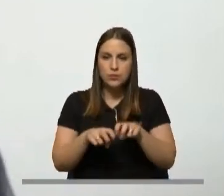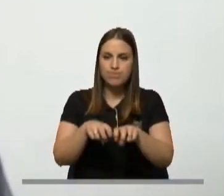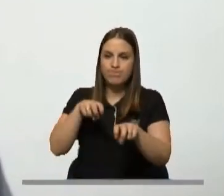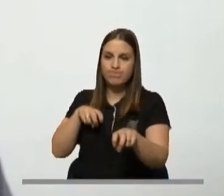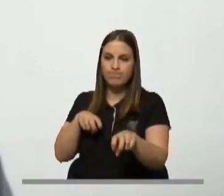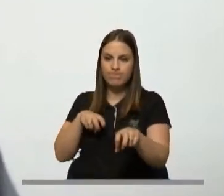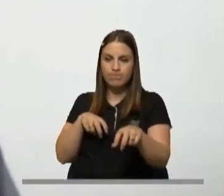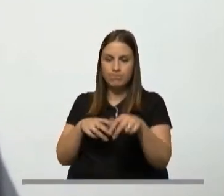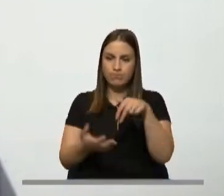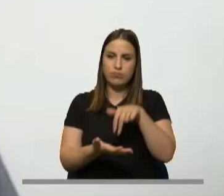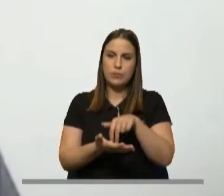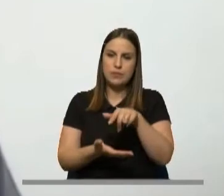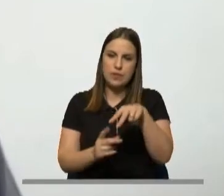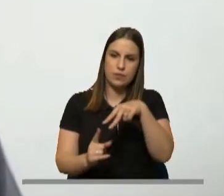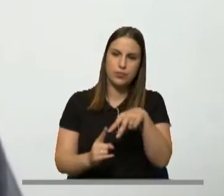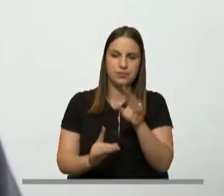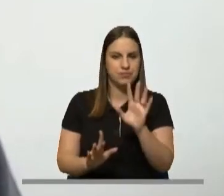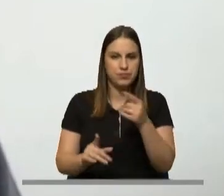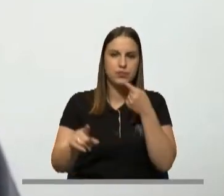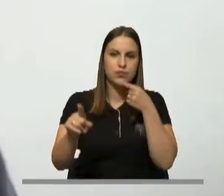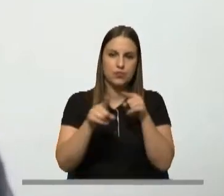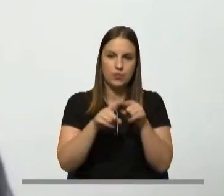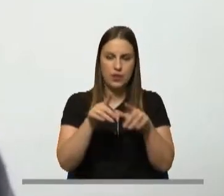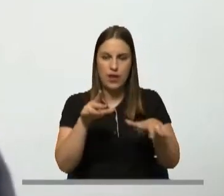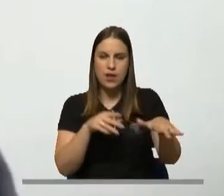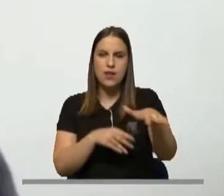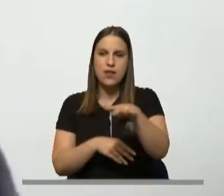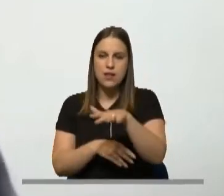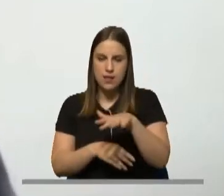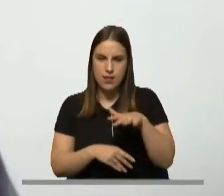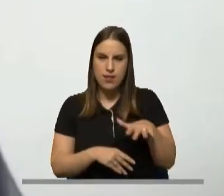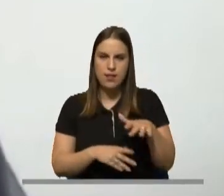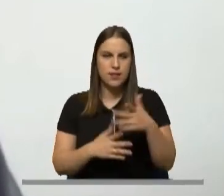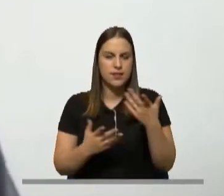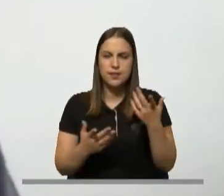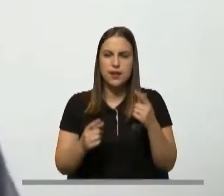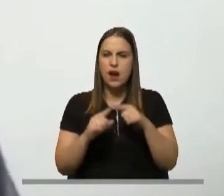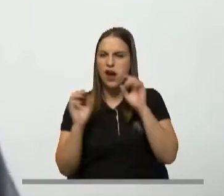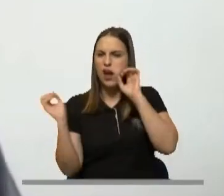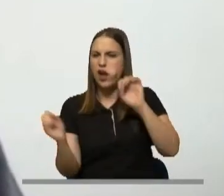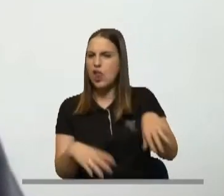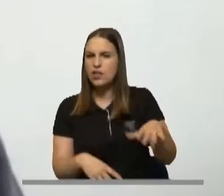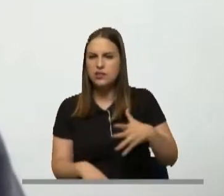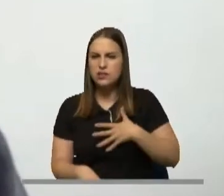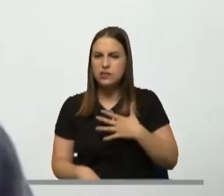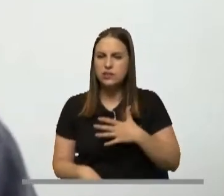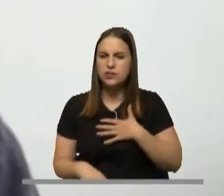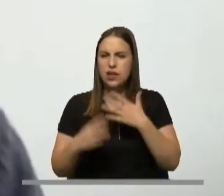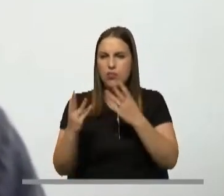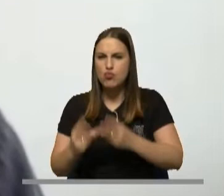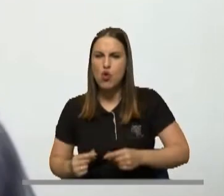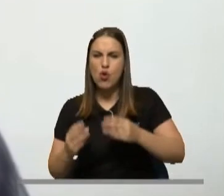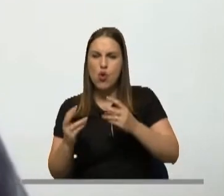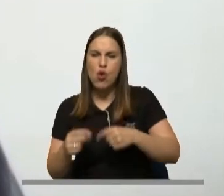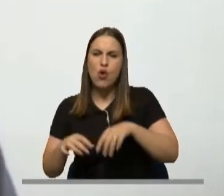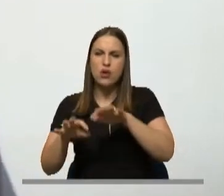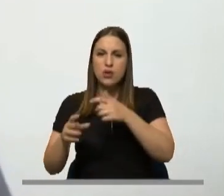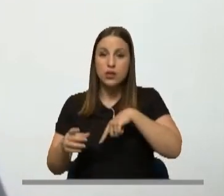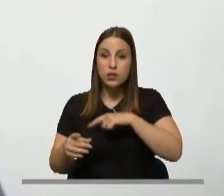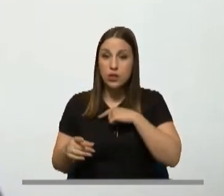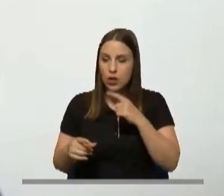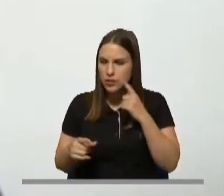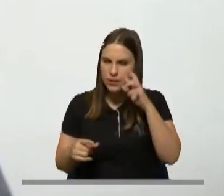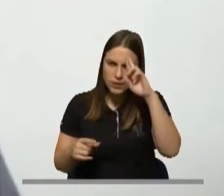decision. There is politics where, despite all the sophistication of the calculations, we are